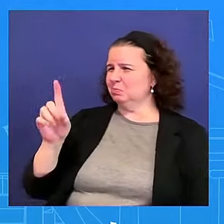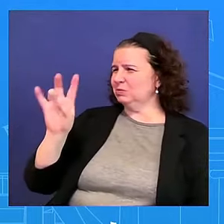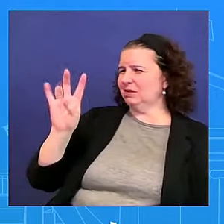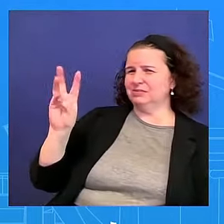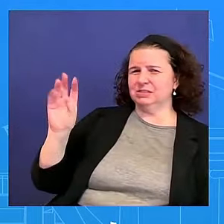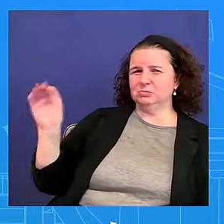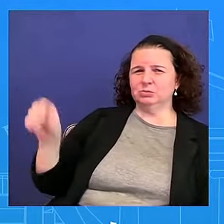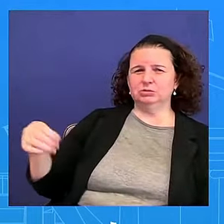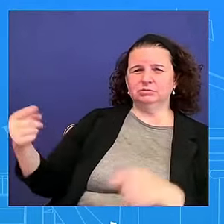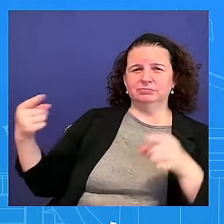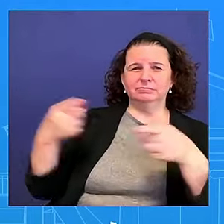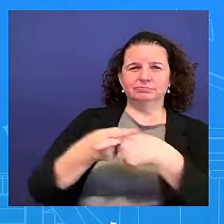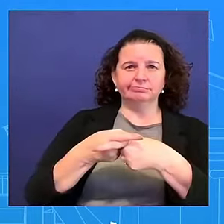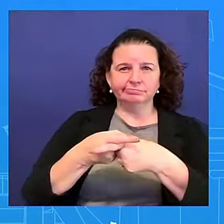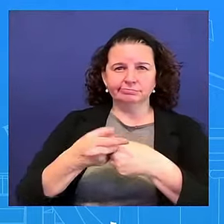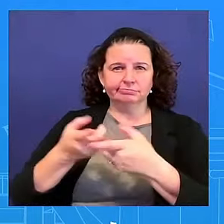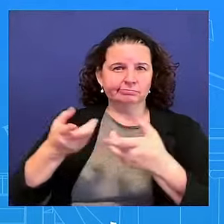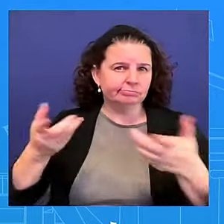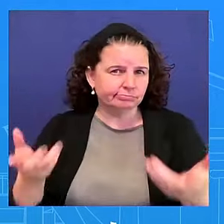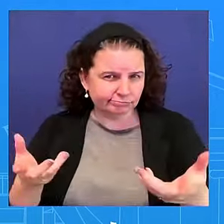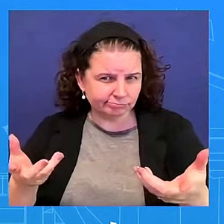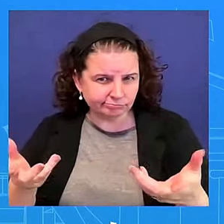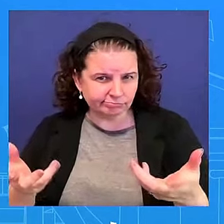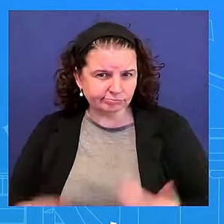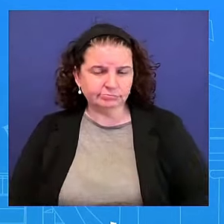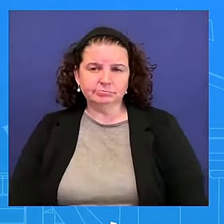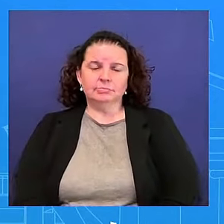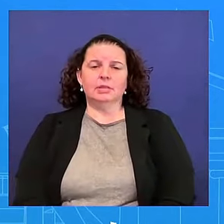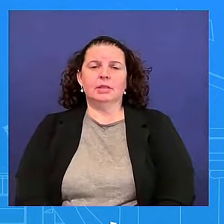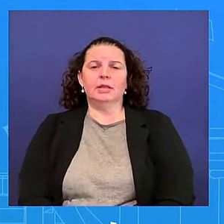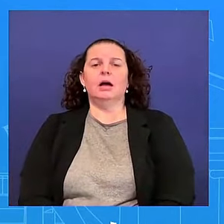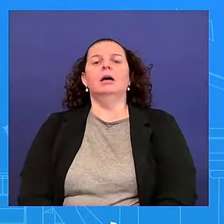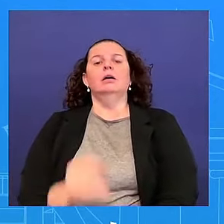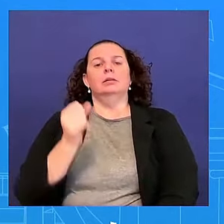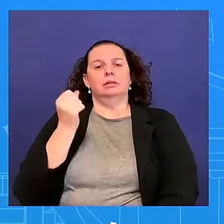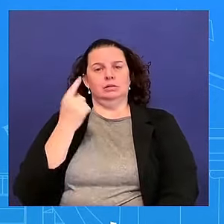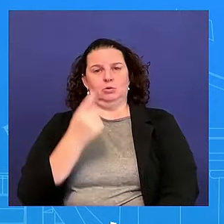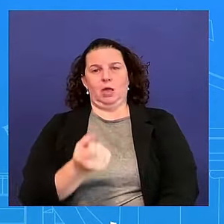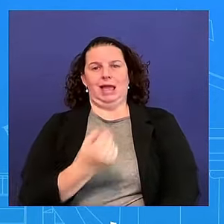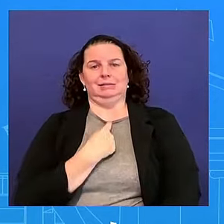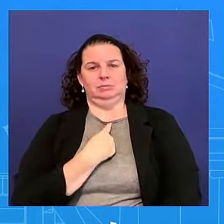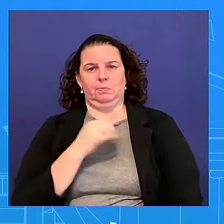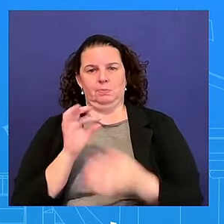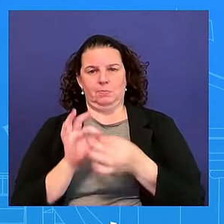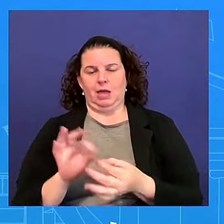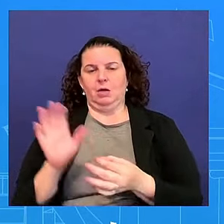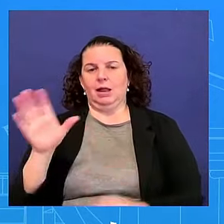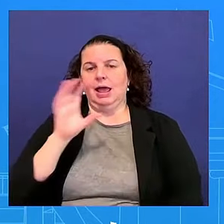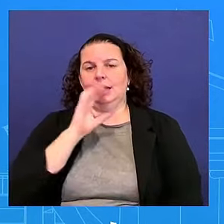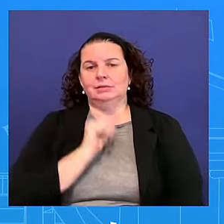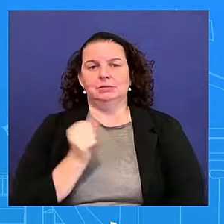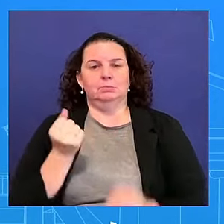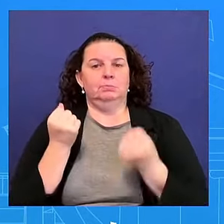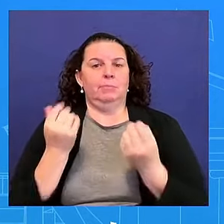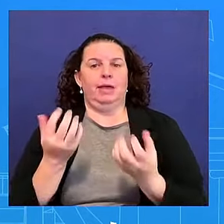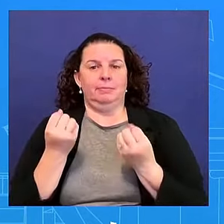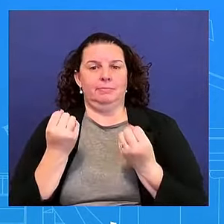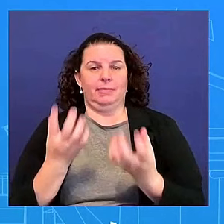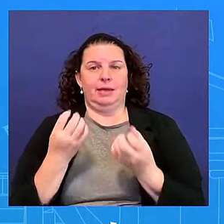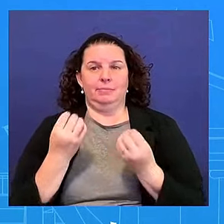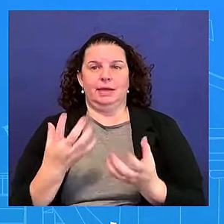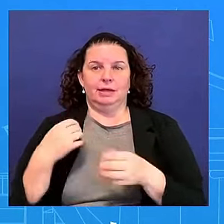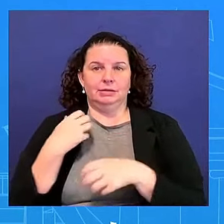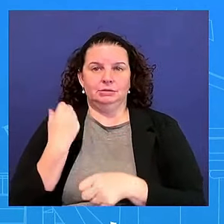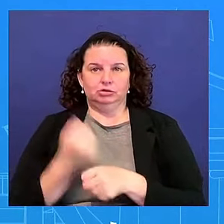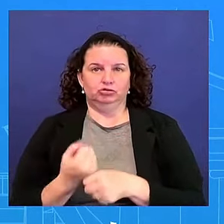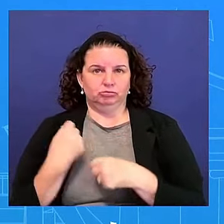about polling and his age for, I feel like, a year now. It's come up many, many times. And, you know, I'm not going to speak